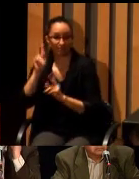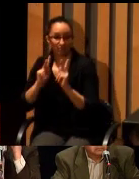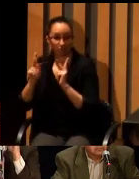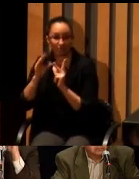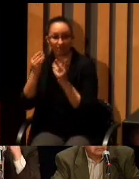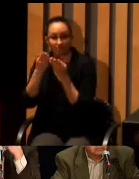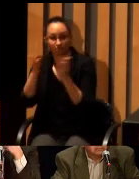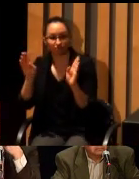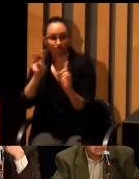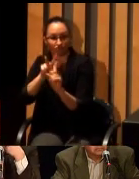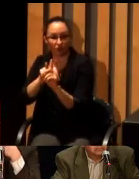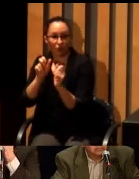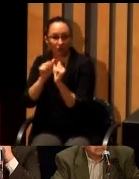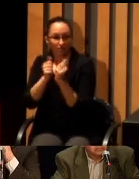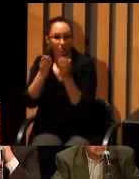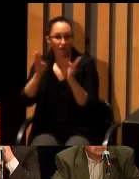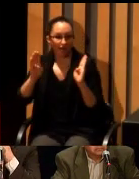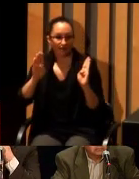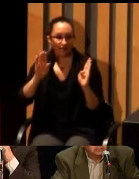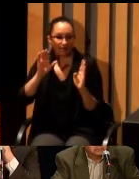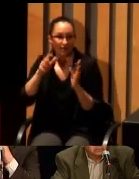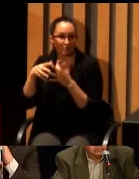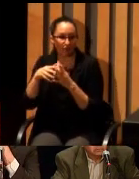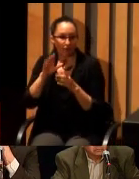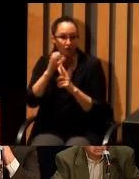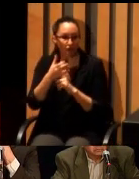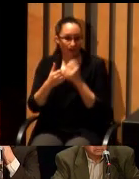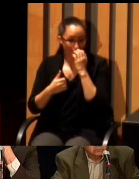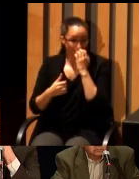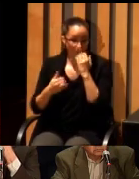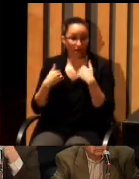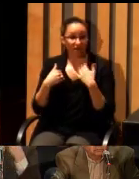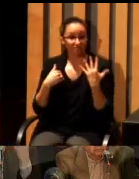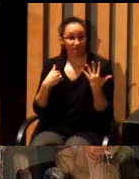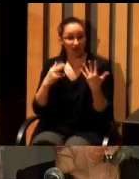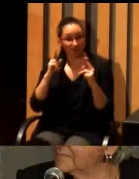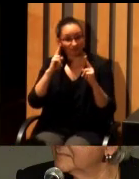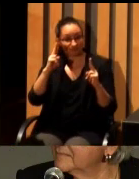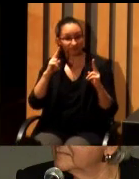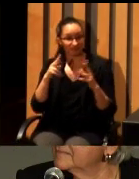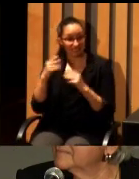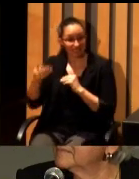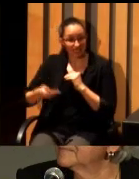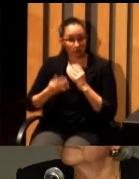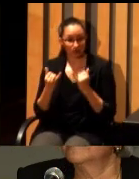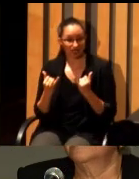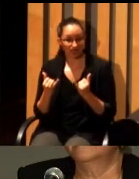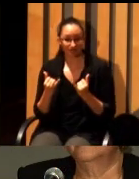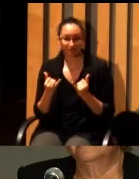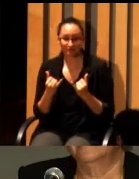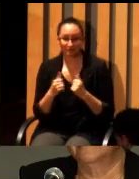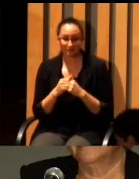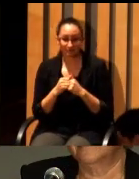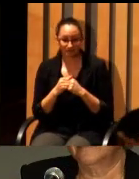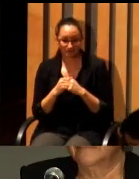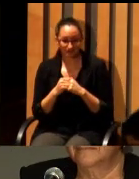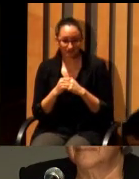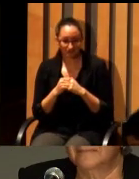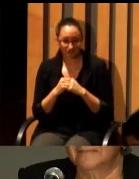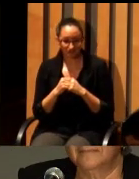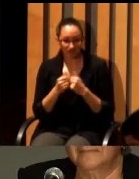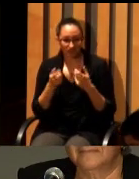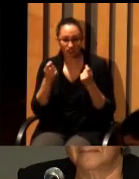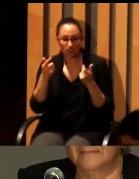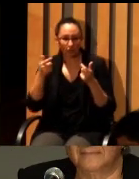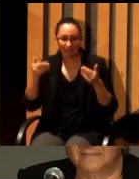culture. We have five distinguished guests with us today. I'm going to say only a very few quick words of introduction. I think some of